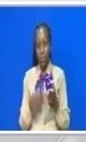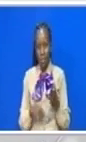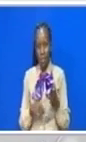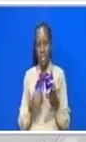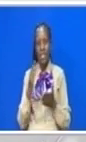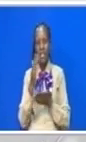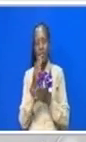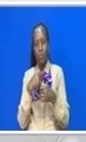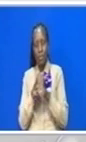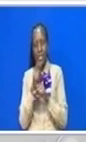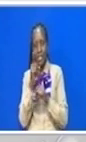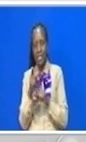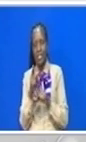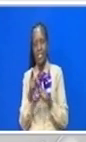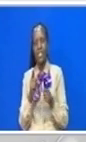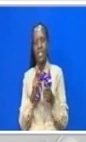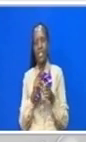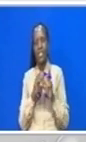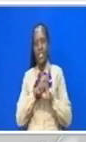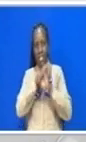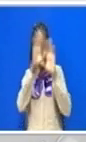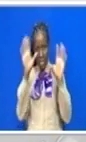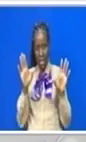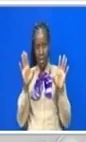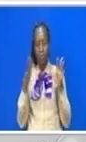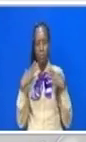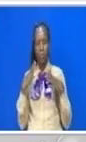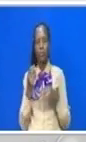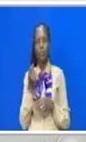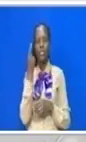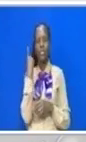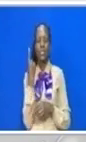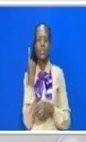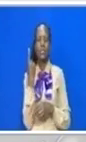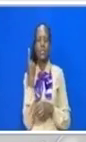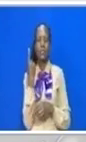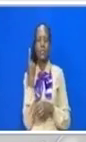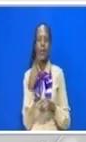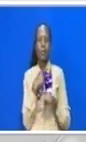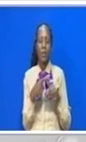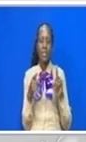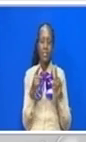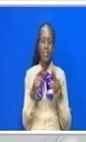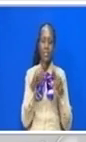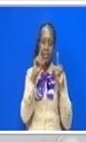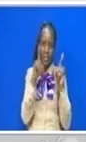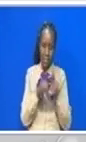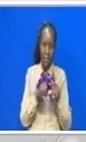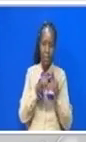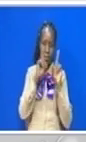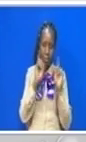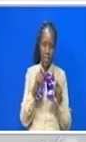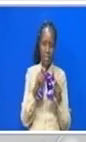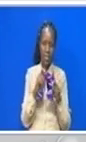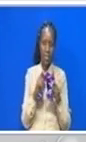something, you make it plain or you make it clear. But most importantly, you need to quantify